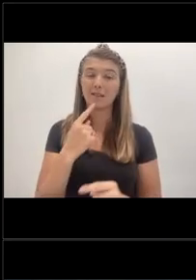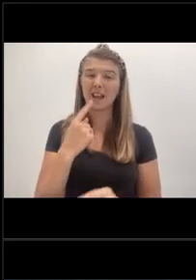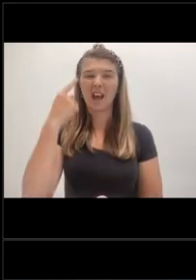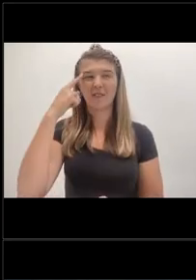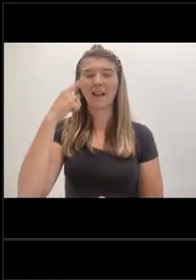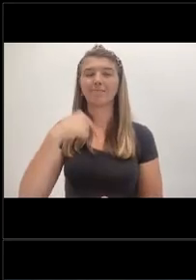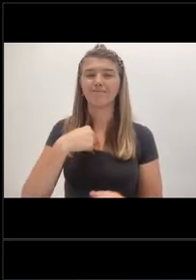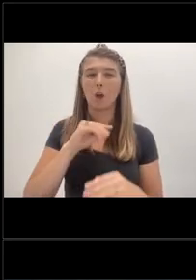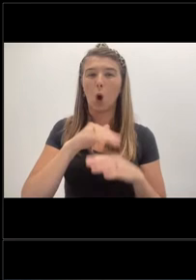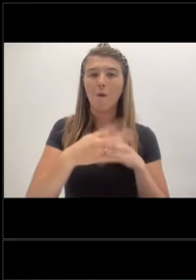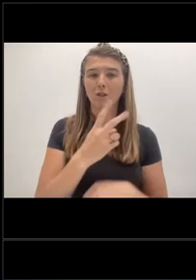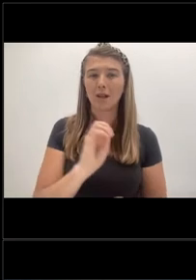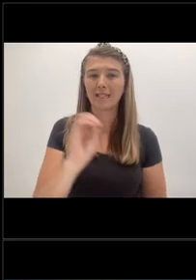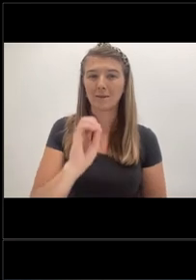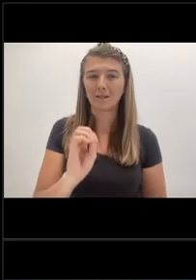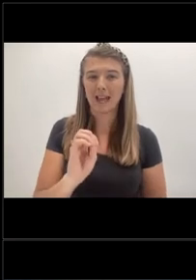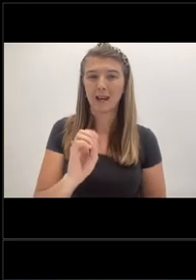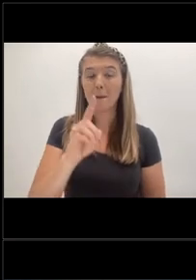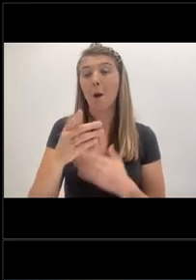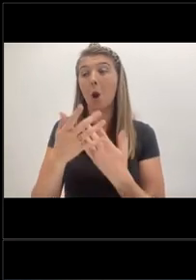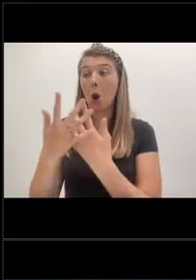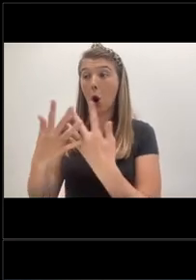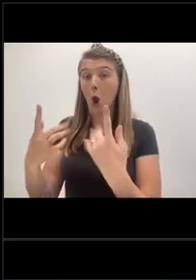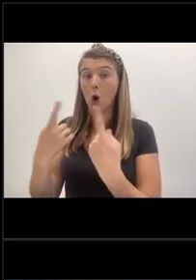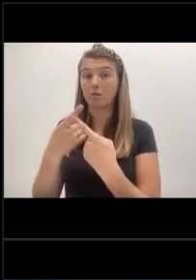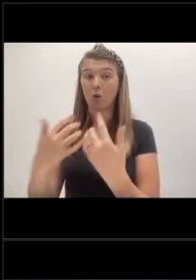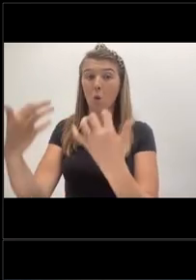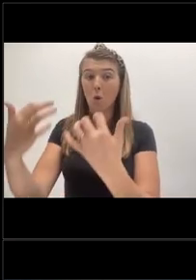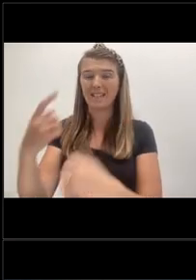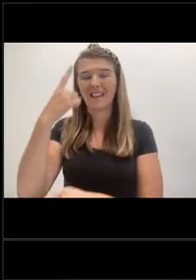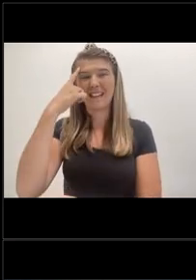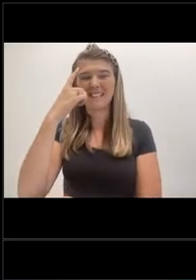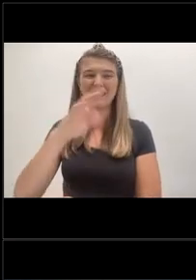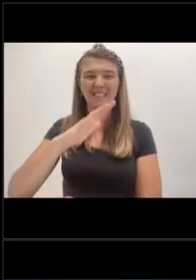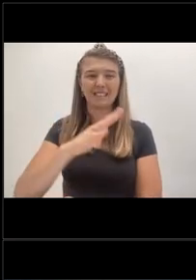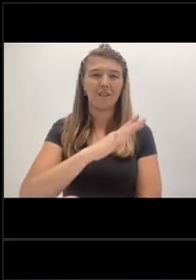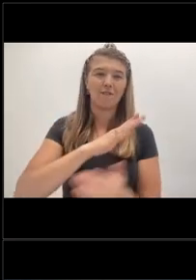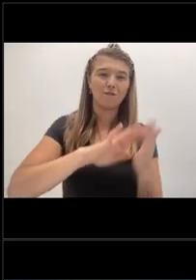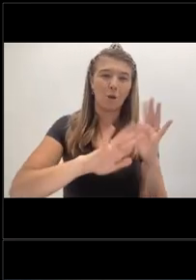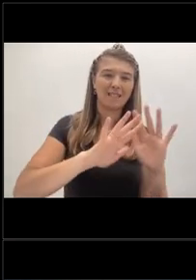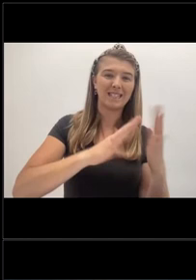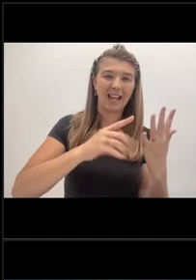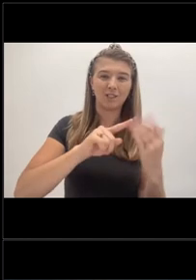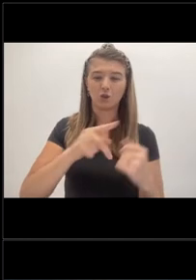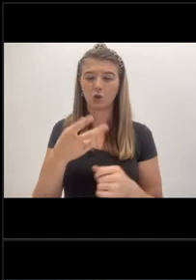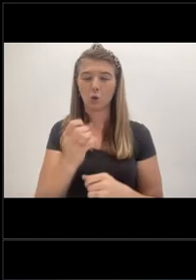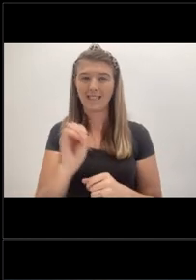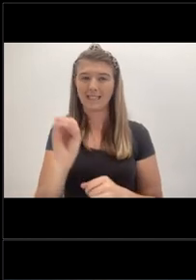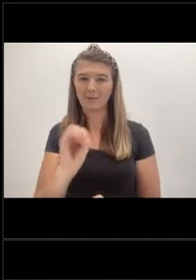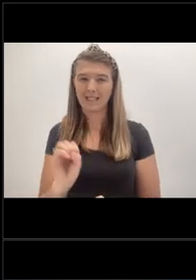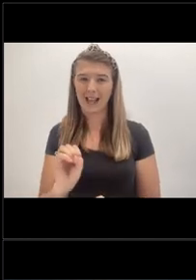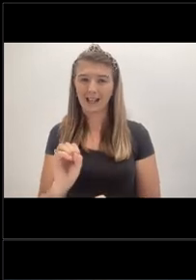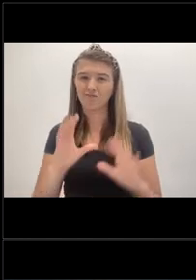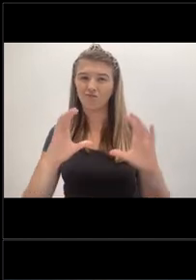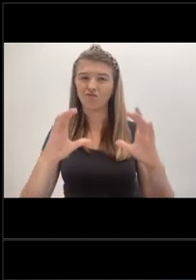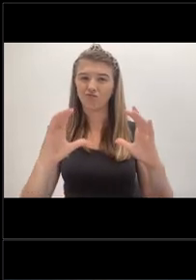20%. But the majority, 41% of you, thought it was between 10 and 20%, and smaller amounts, 14%, thought